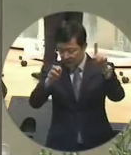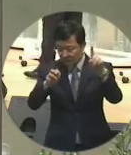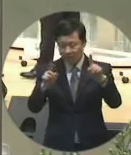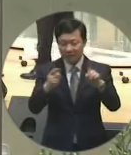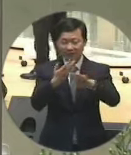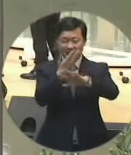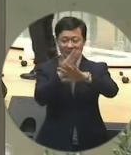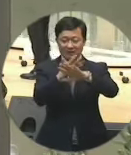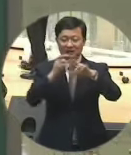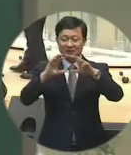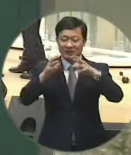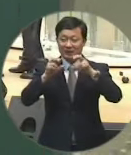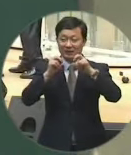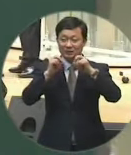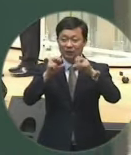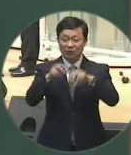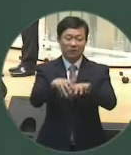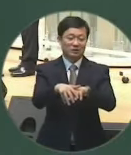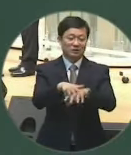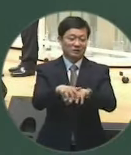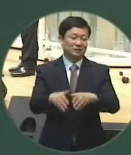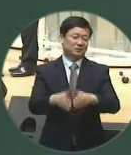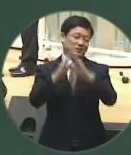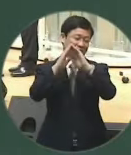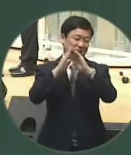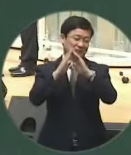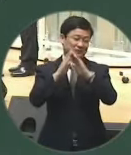the answer or the system for missions took place